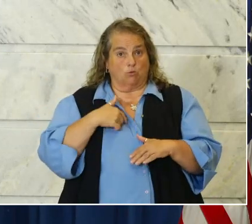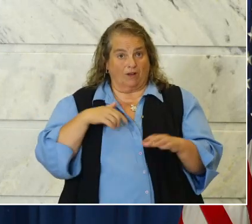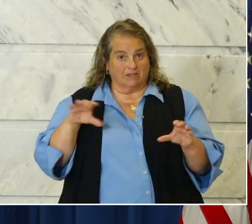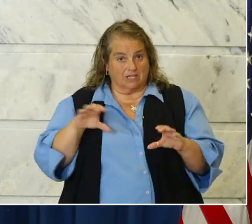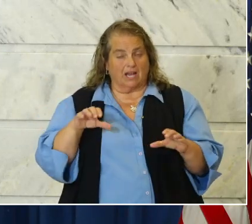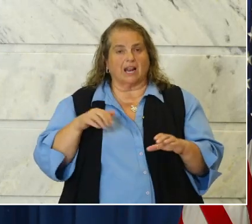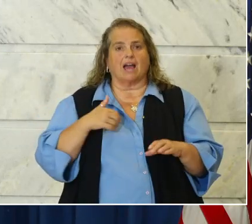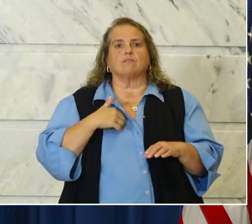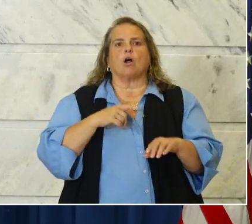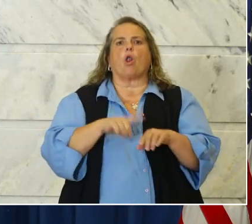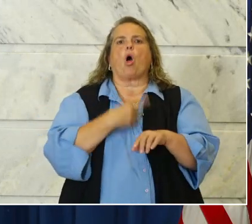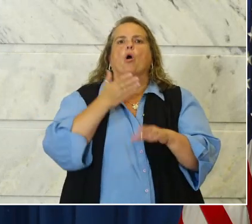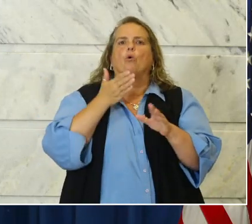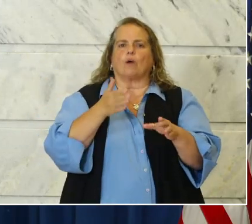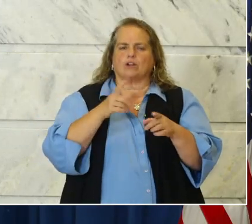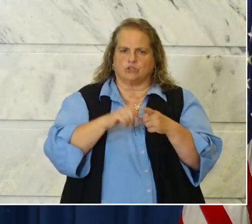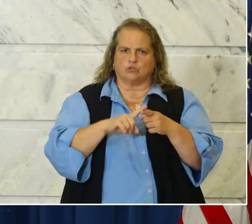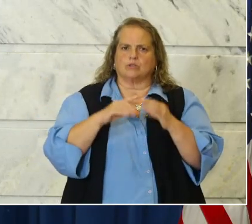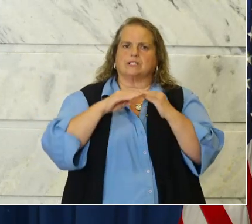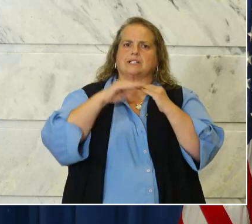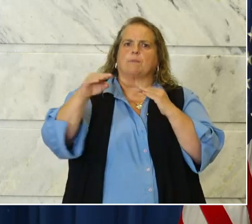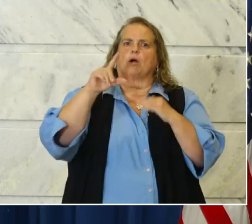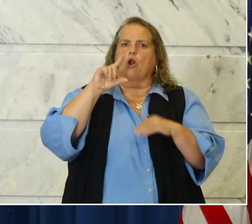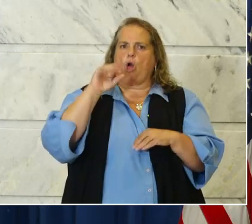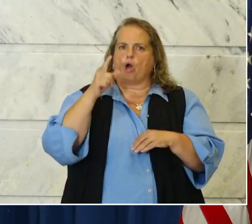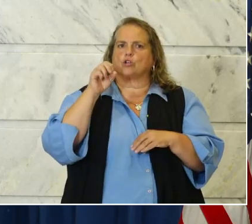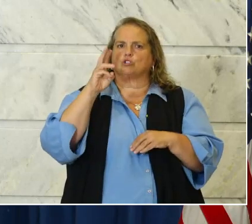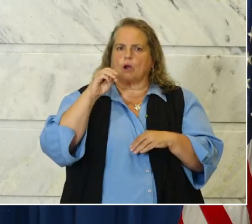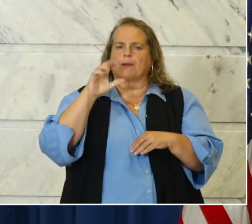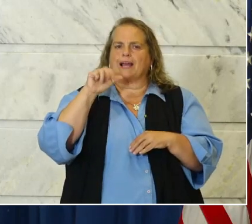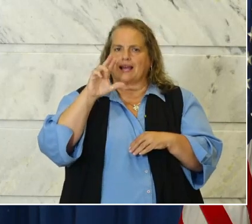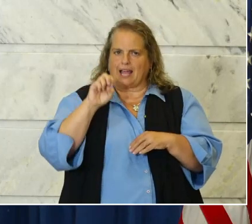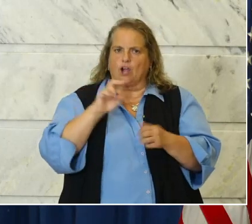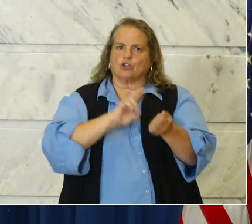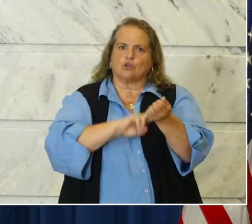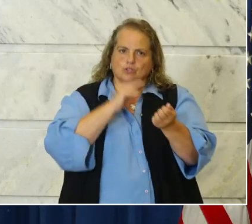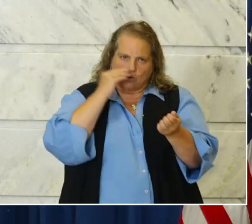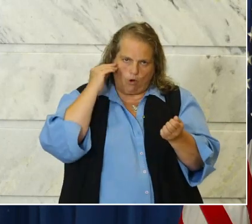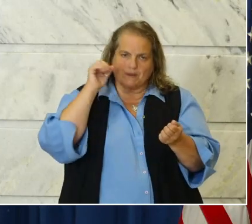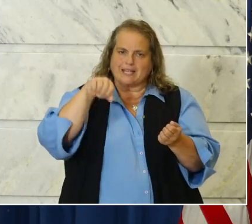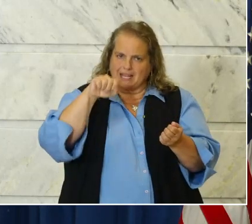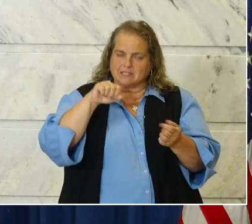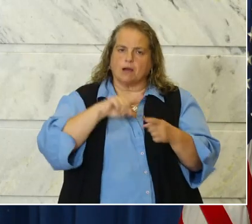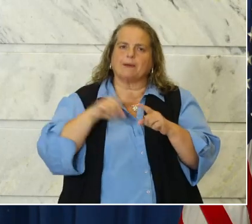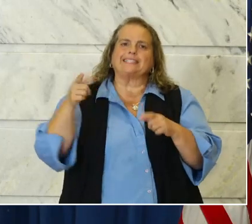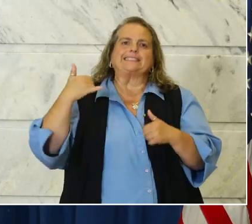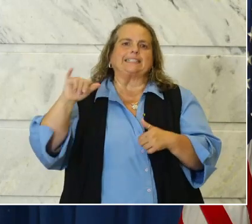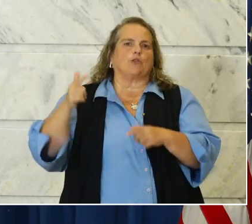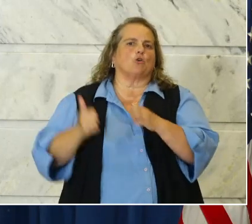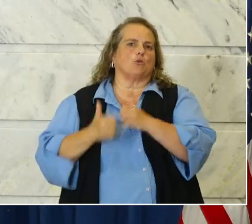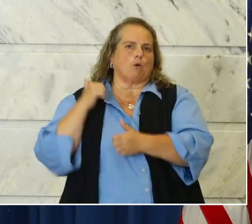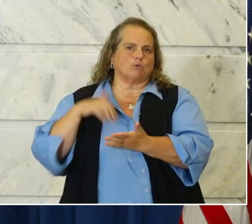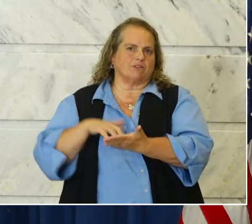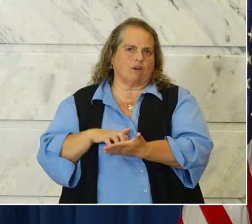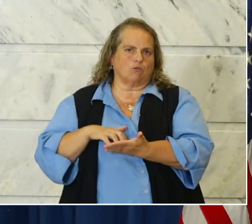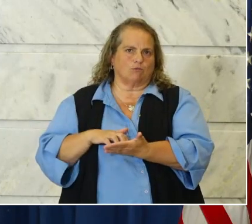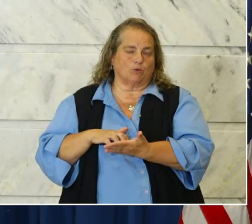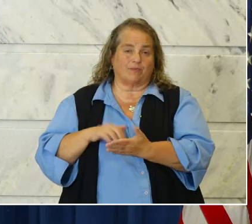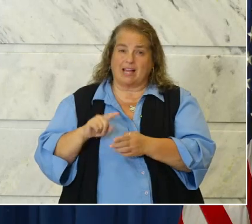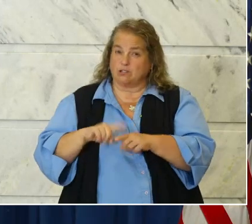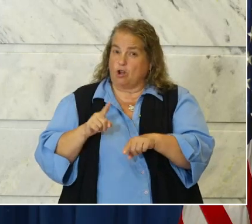long way to stabilize long-term care facilities, but they are still the most vulnerable, meaning that as long as this virus is